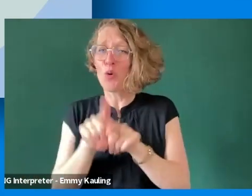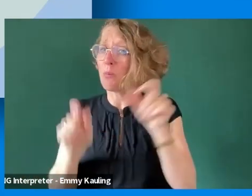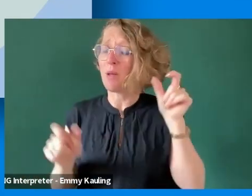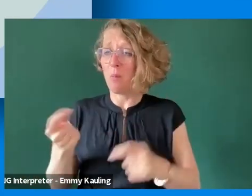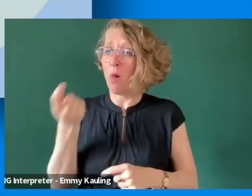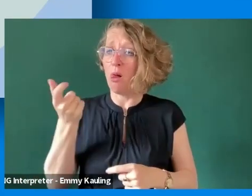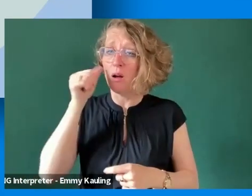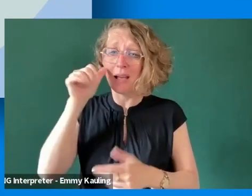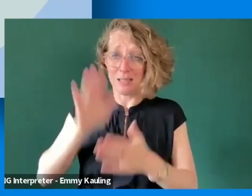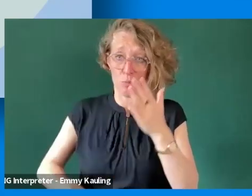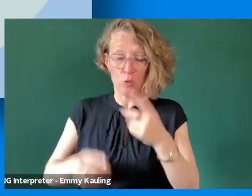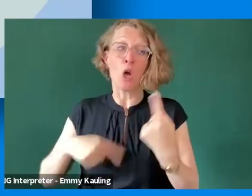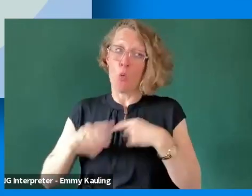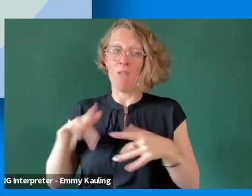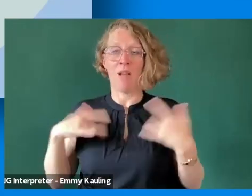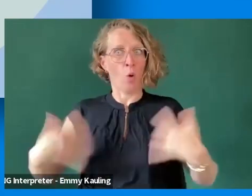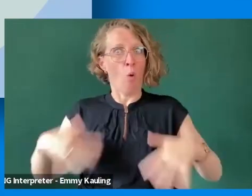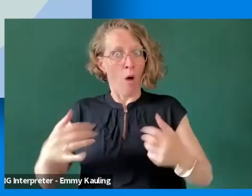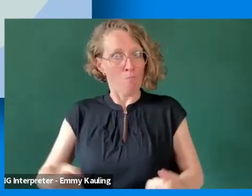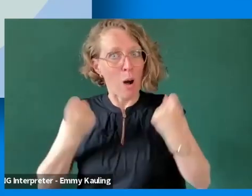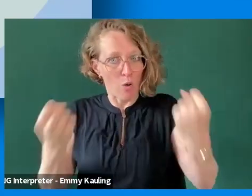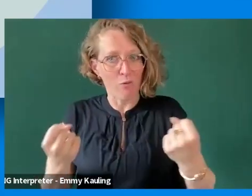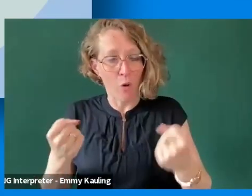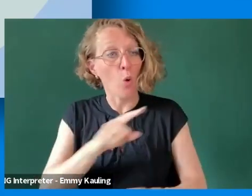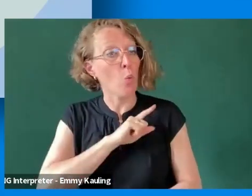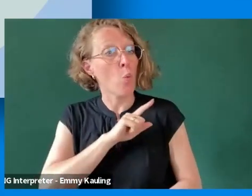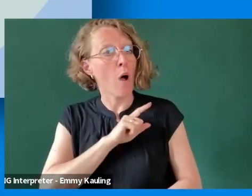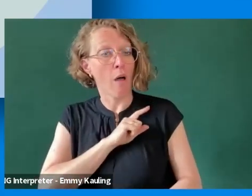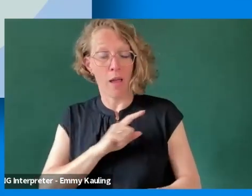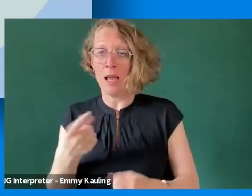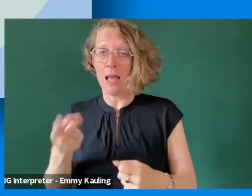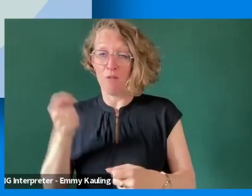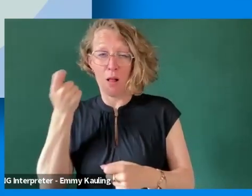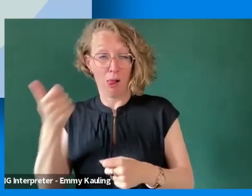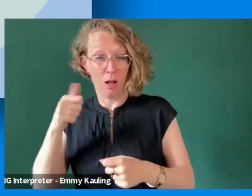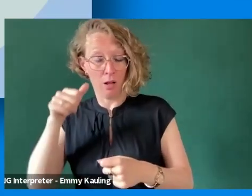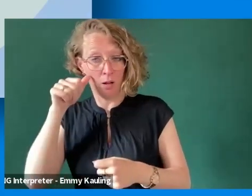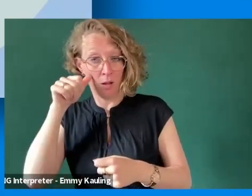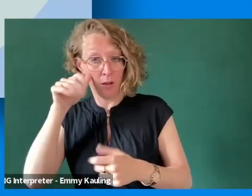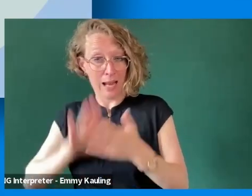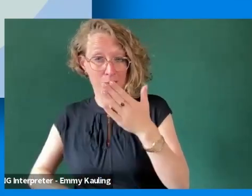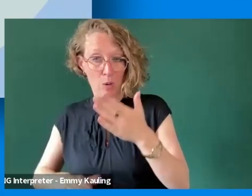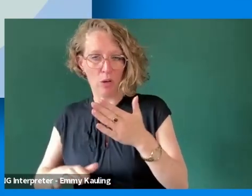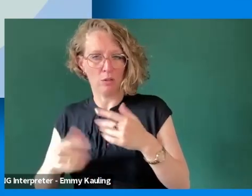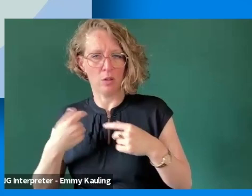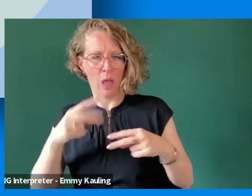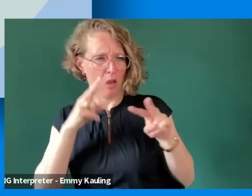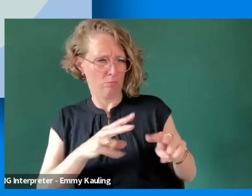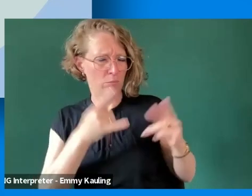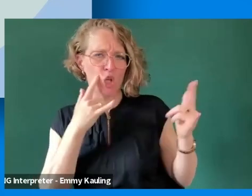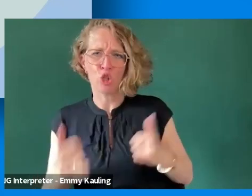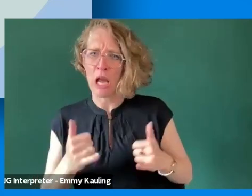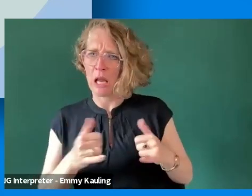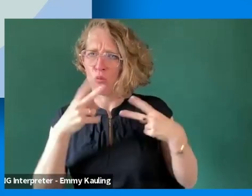reviewers, we have found that really powerful, because what they're able to do is A, hold the review process to account,